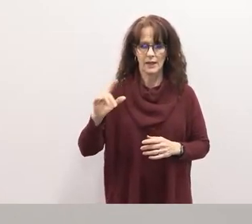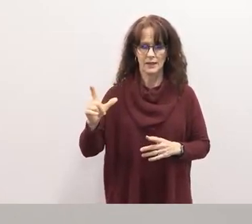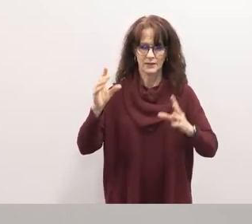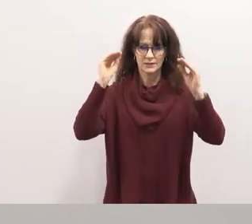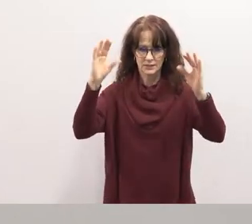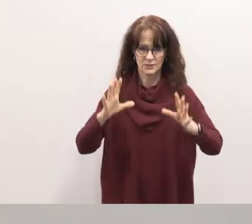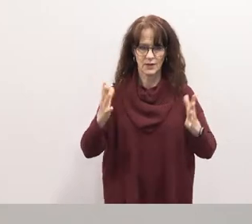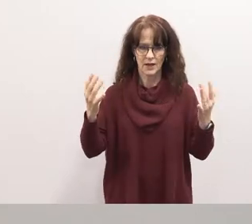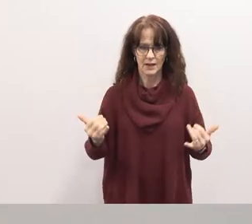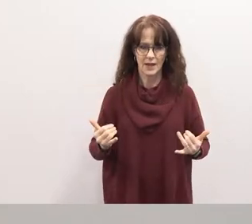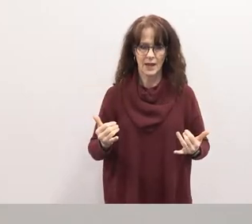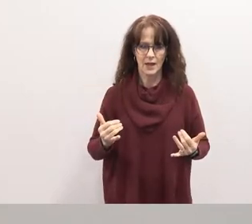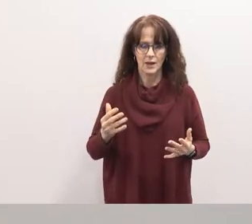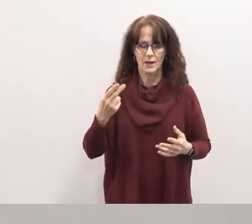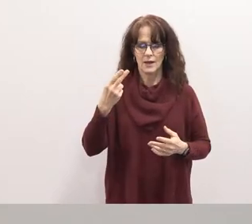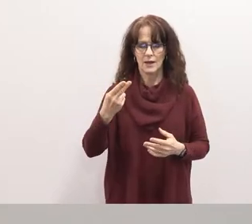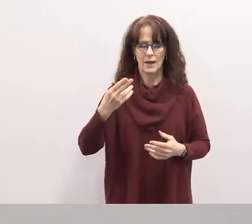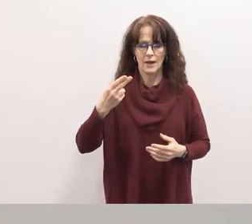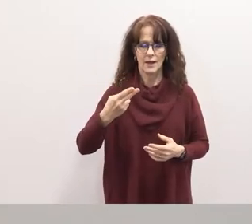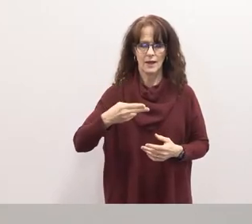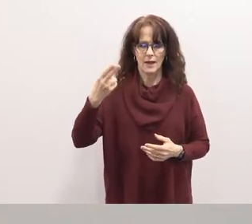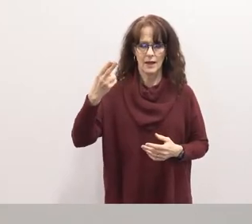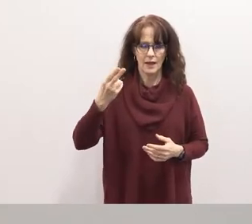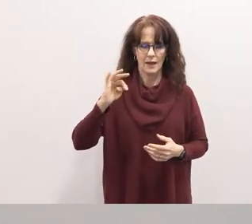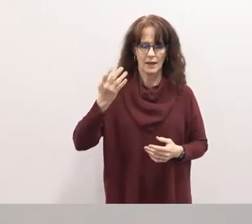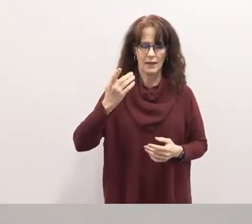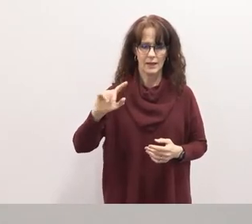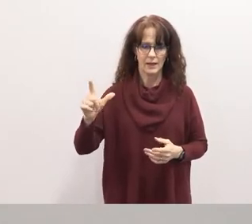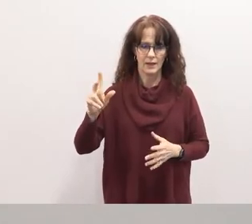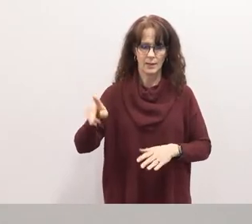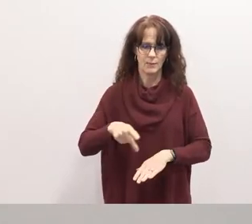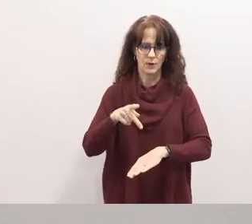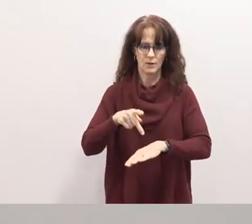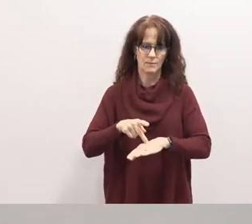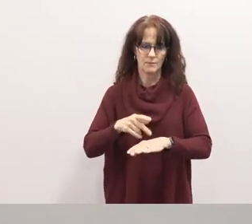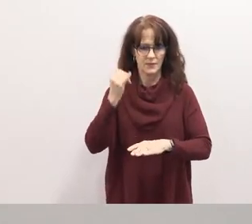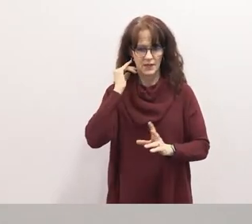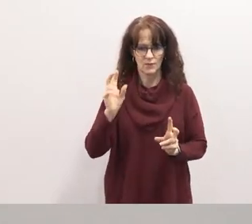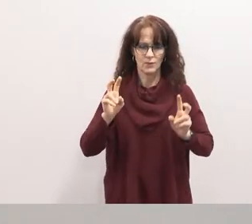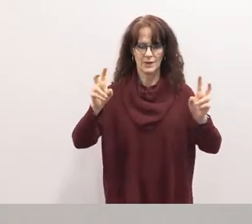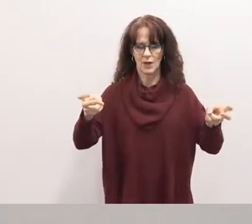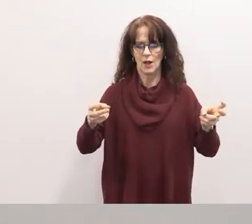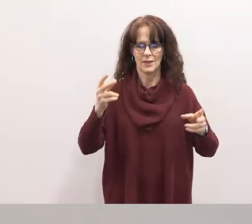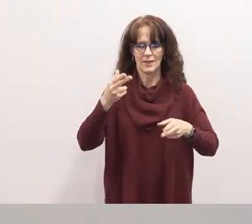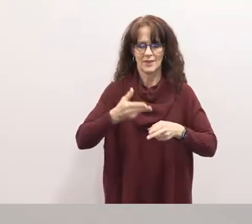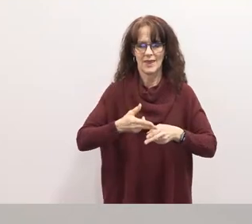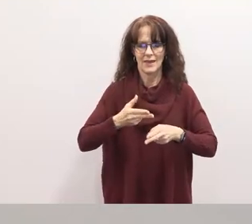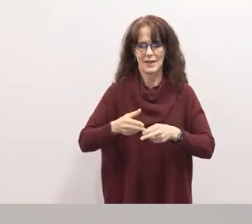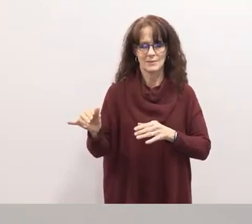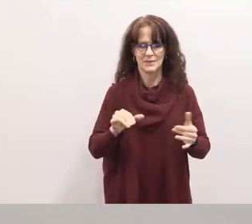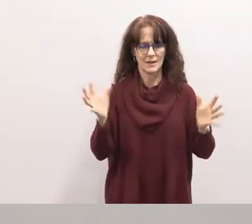and now you're going to be a high heel principal, if we call it high heel. I don't know.